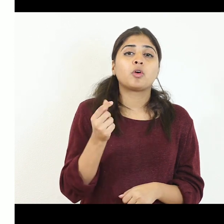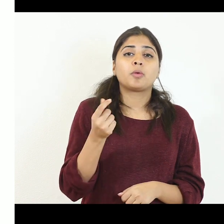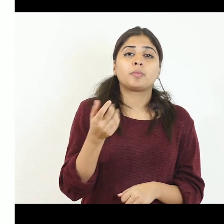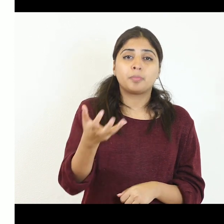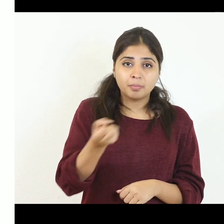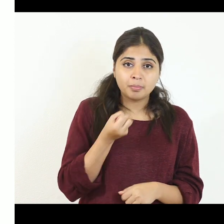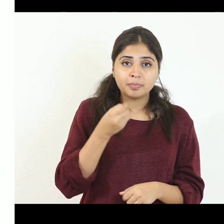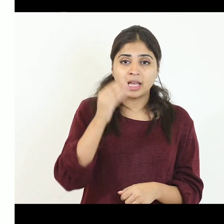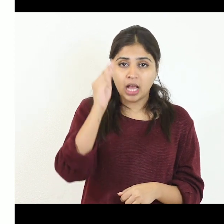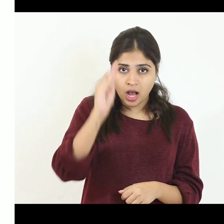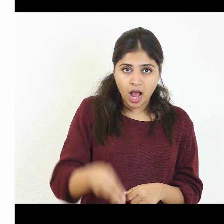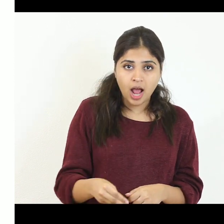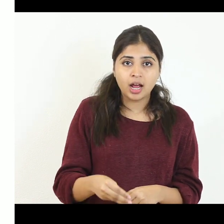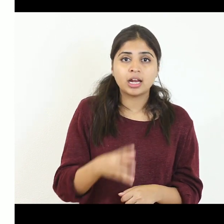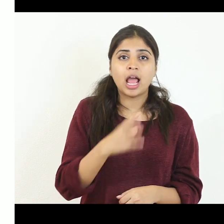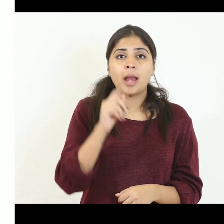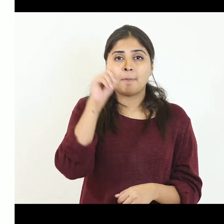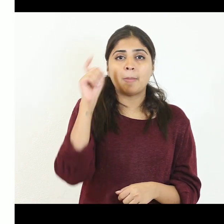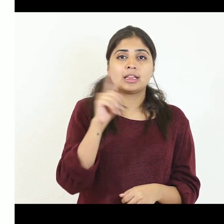statements.